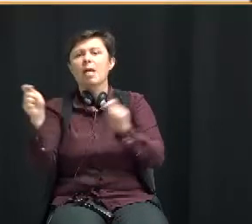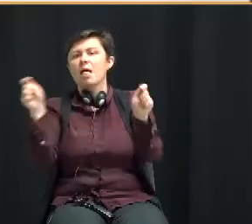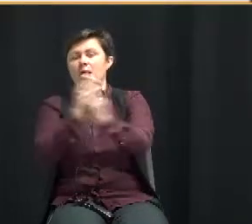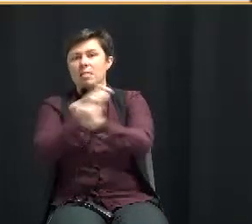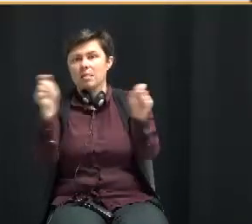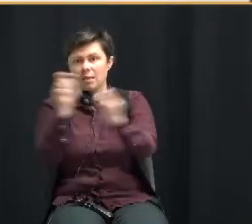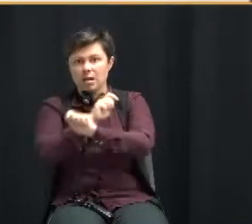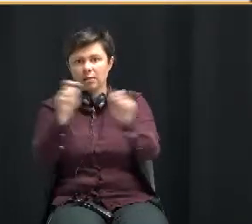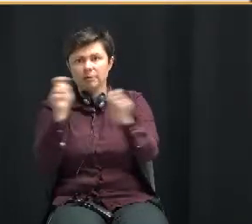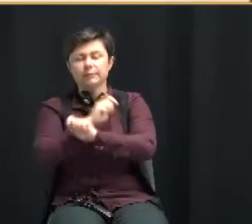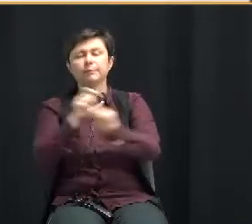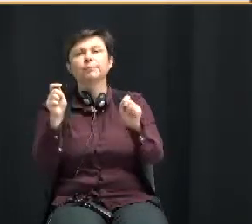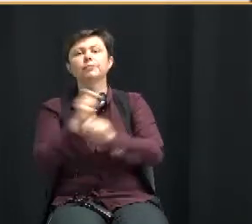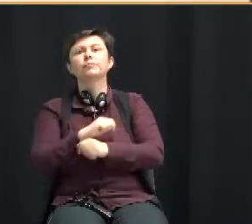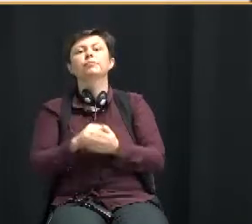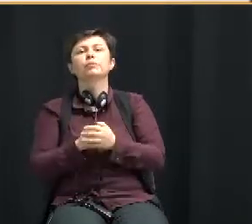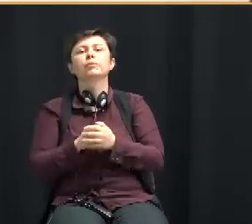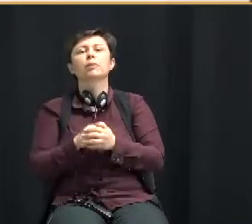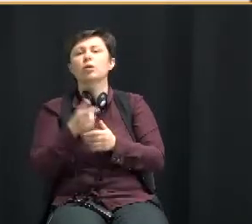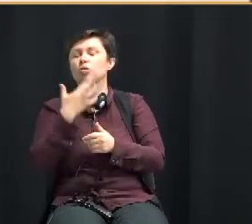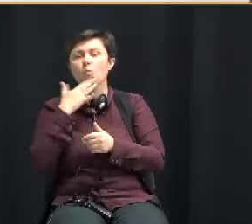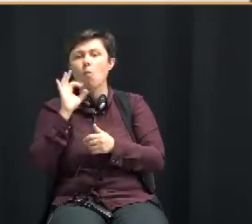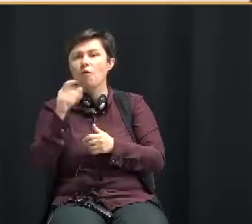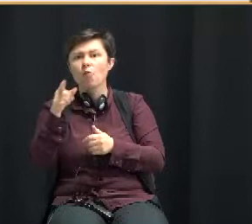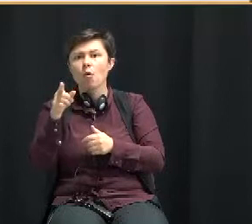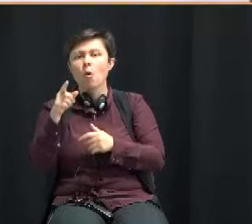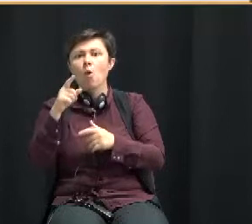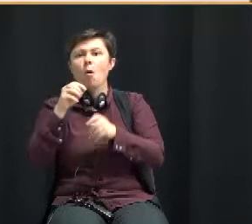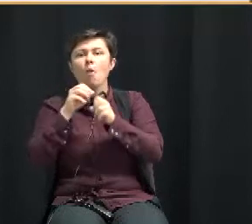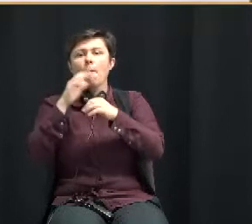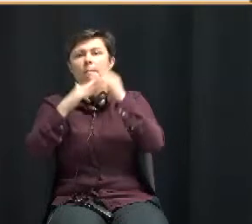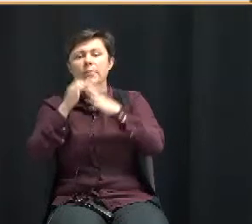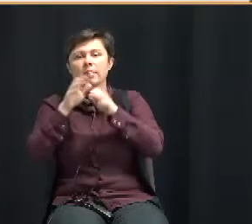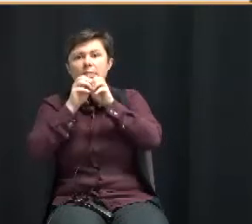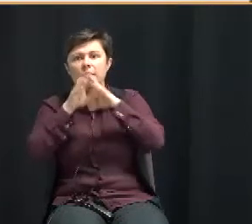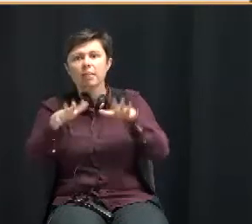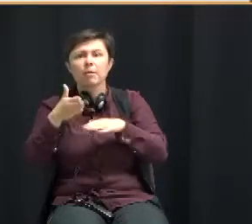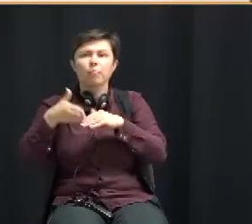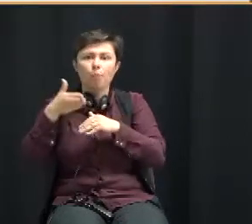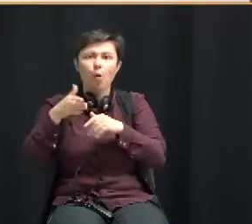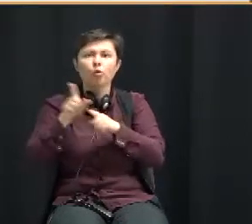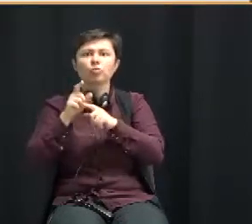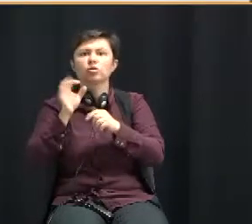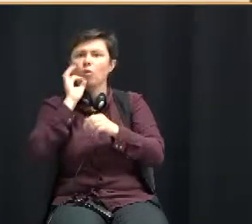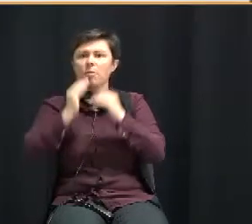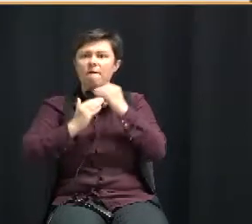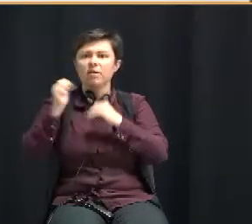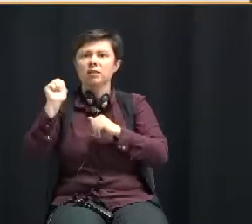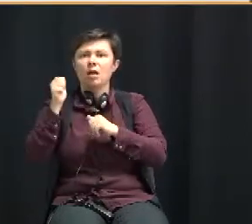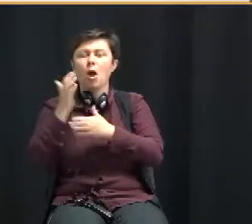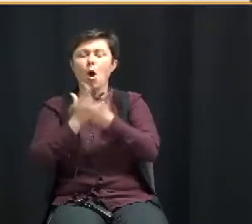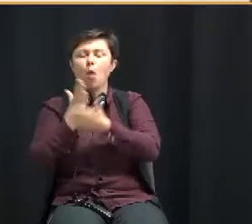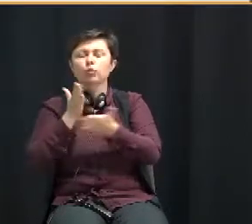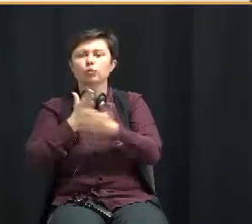to transport, public transportation. It's not only about infrastructure, but also high quality